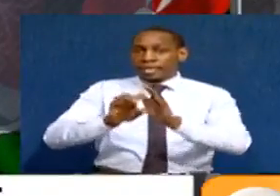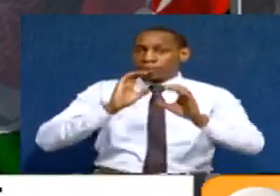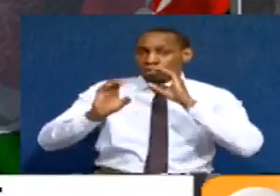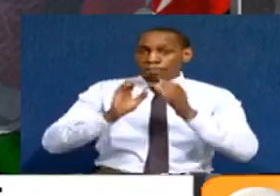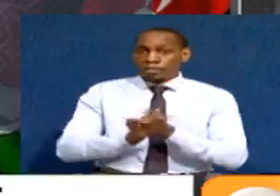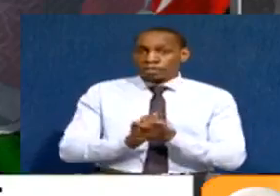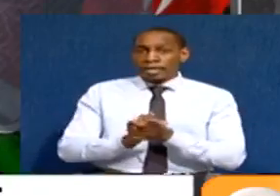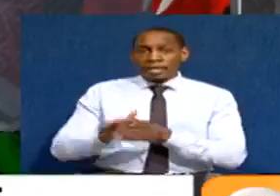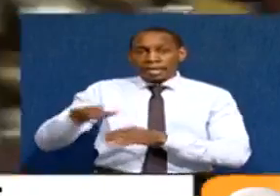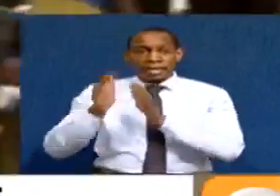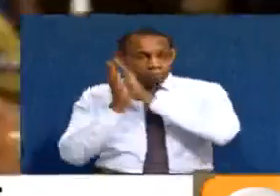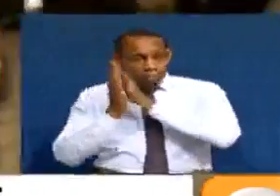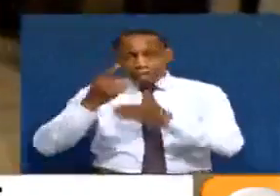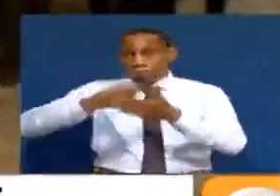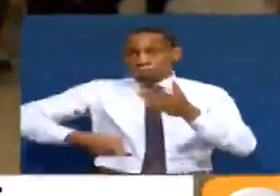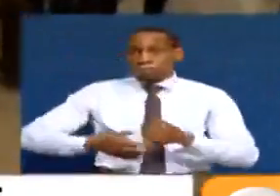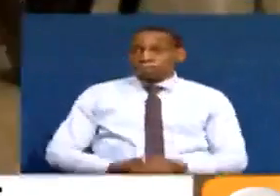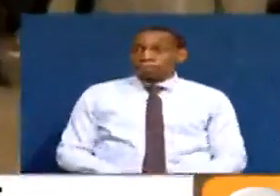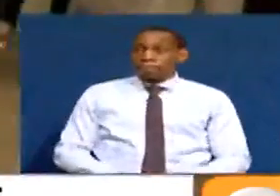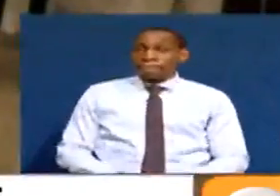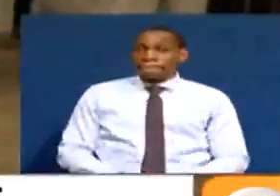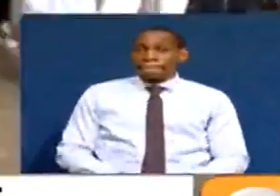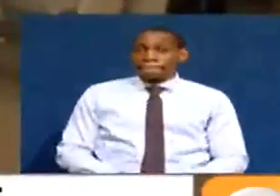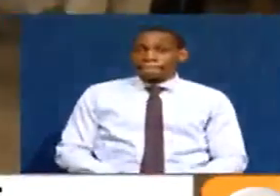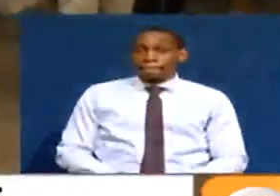communication and accommodation fees.